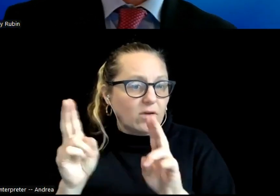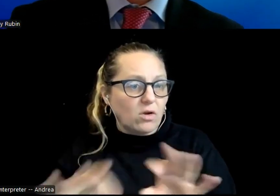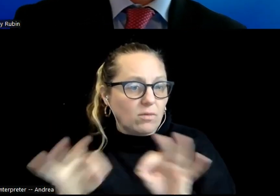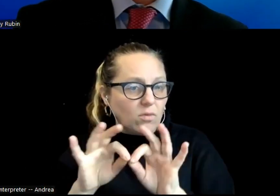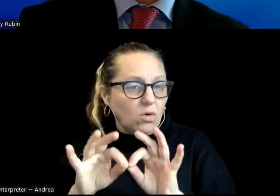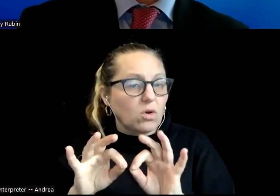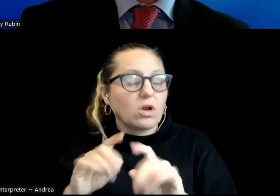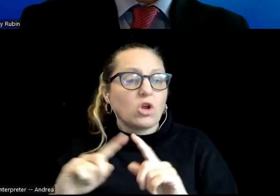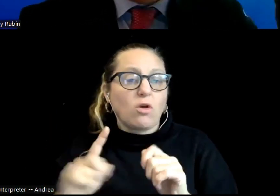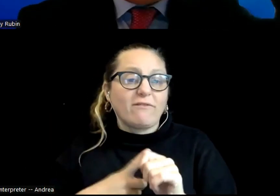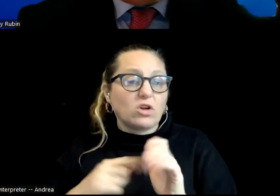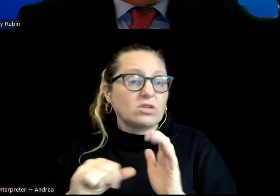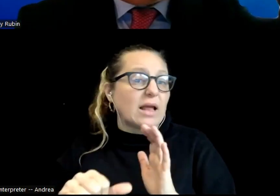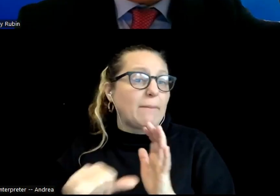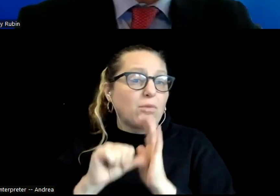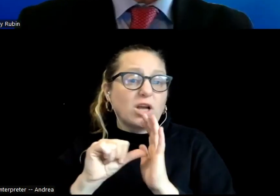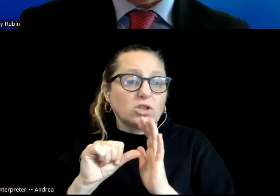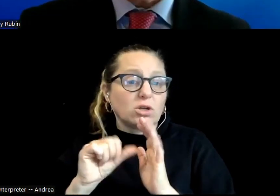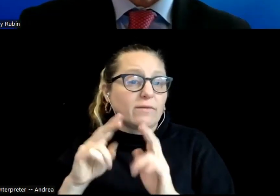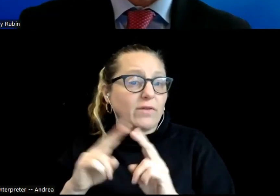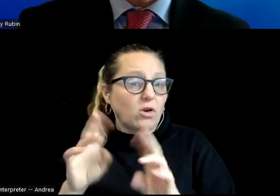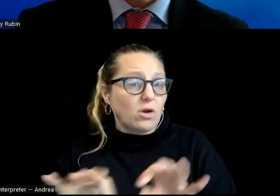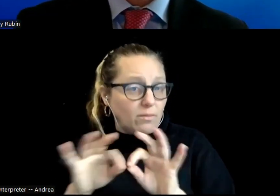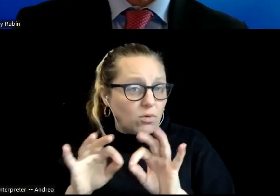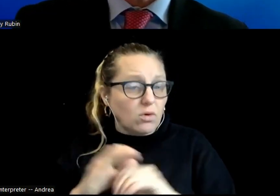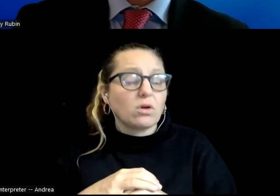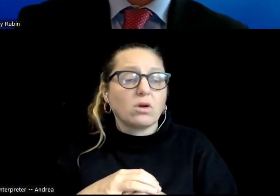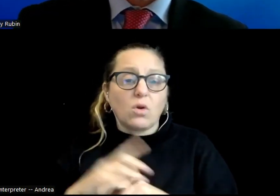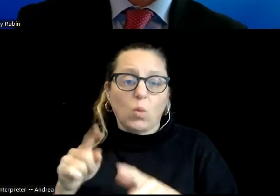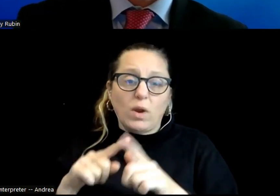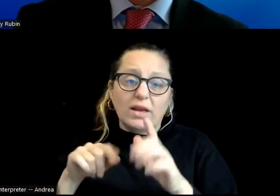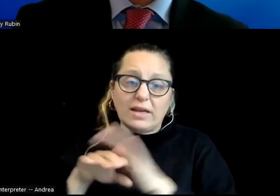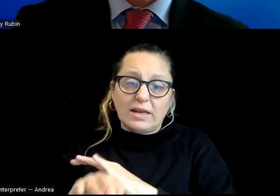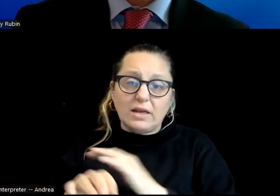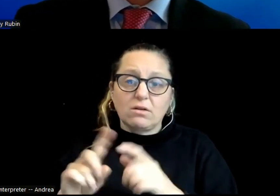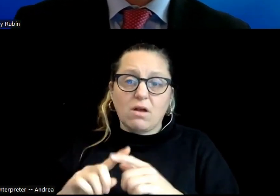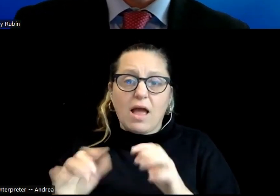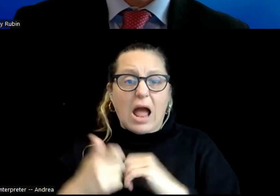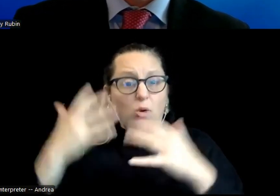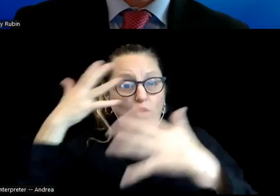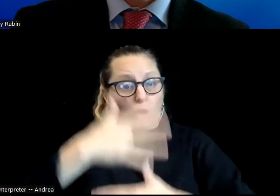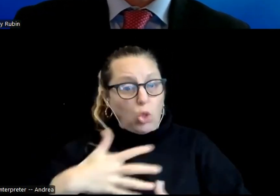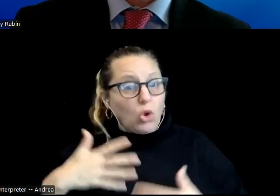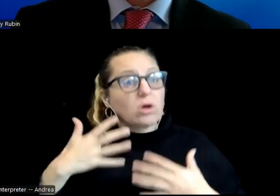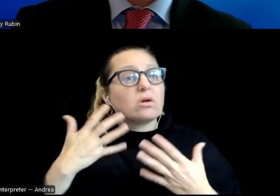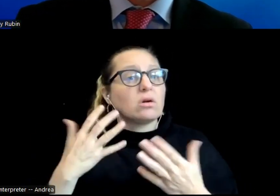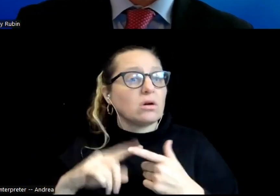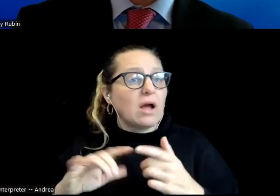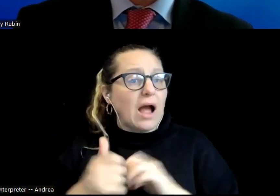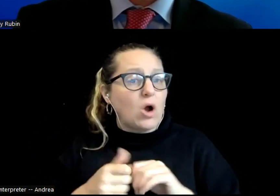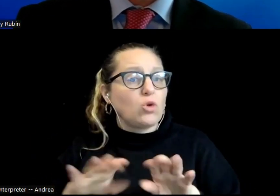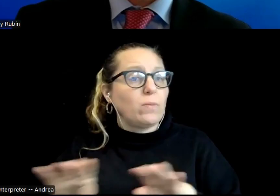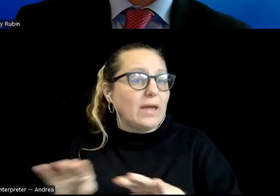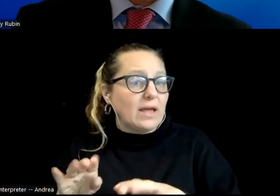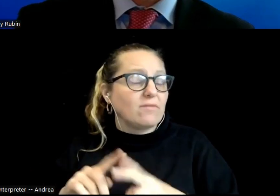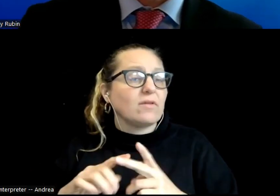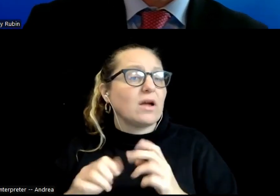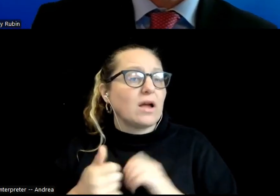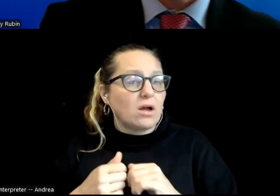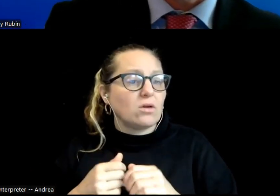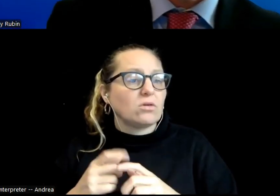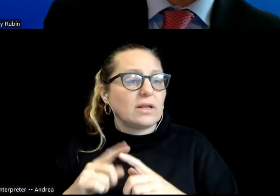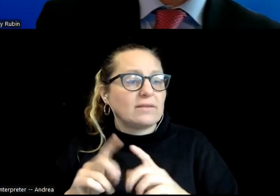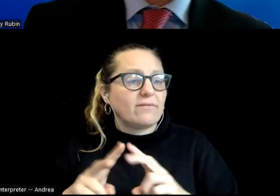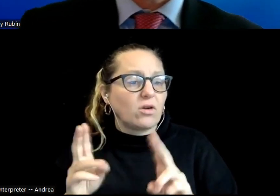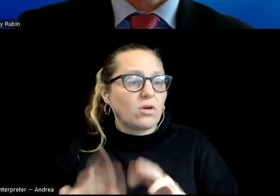first impression is very important as you walk in there. So the way you look, the way you conduct yourself, the way you act is very